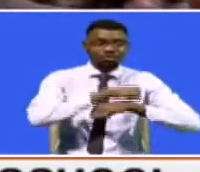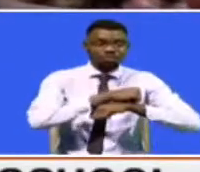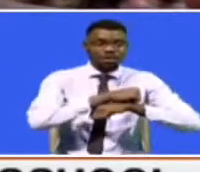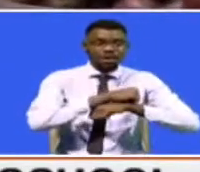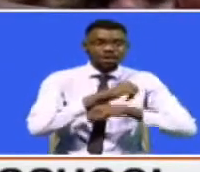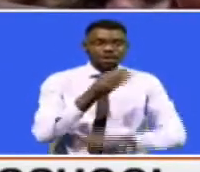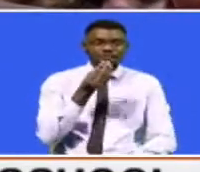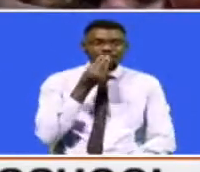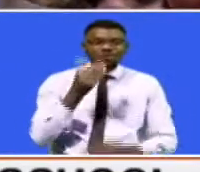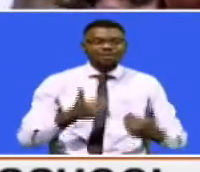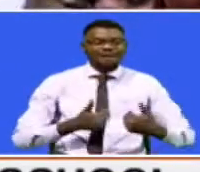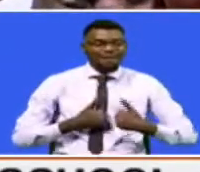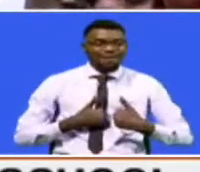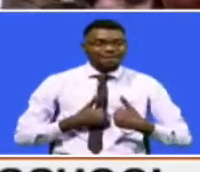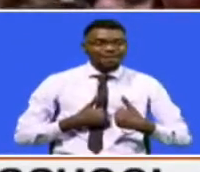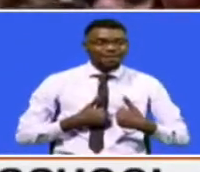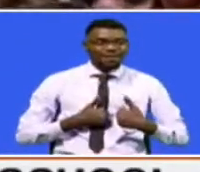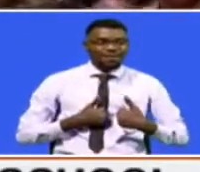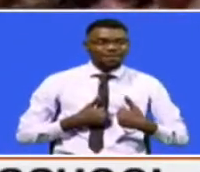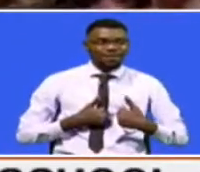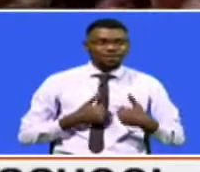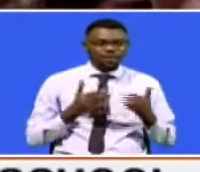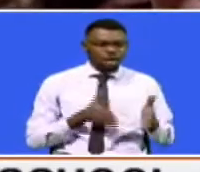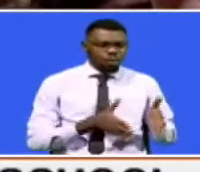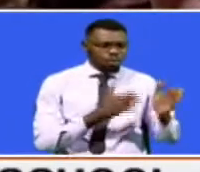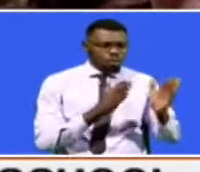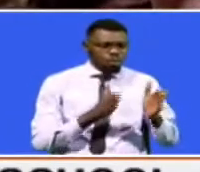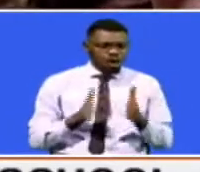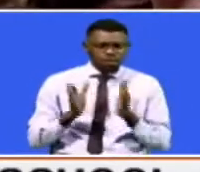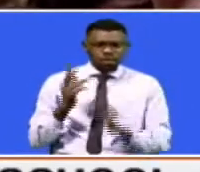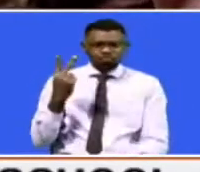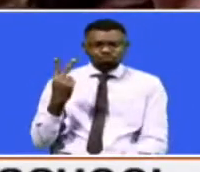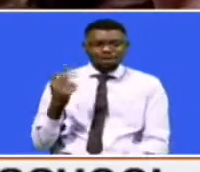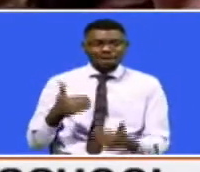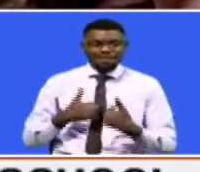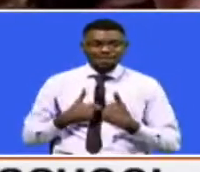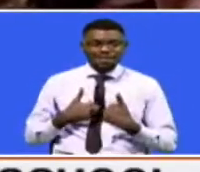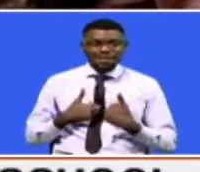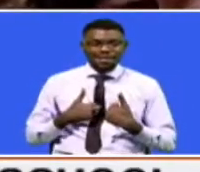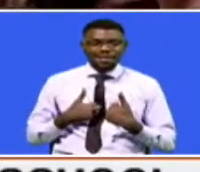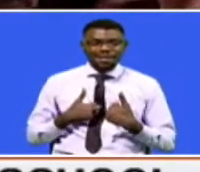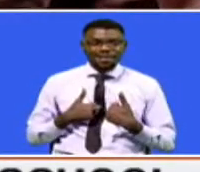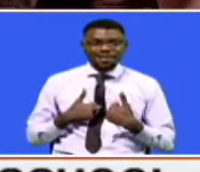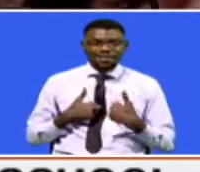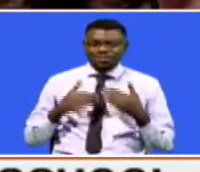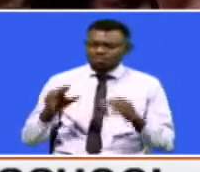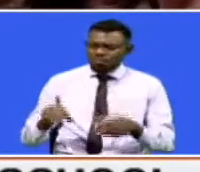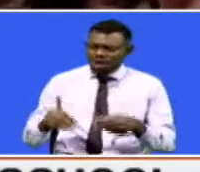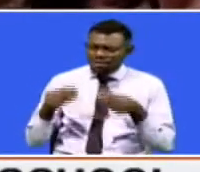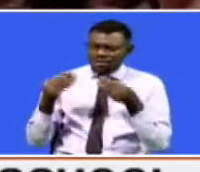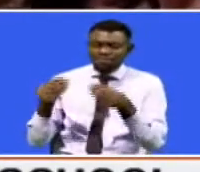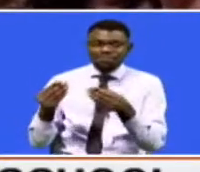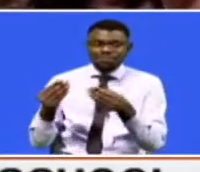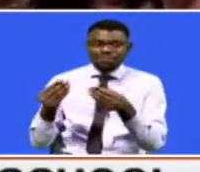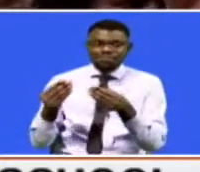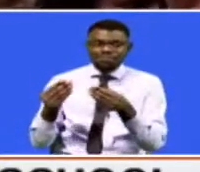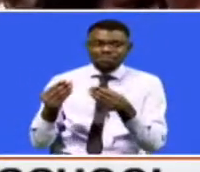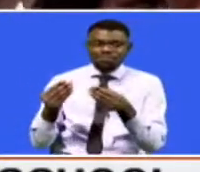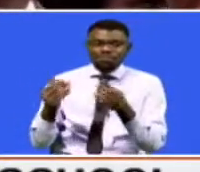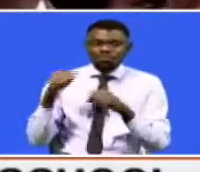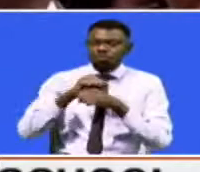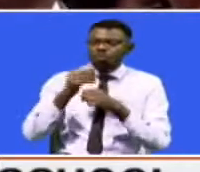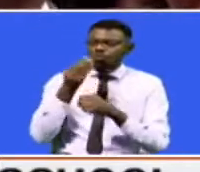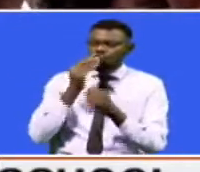have food. There are two modalities in which we give the school feeding